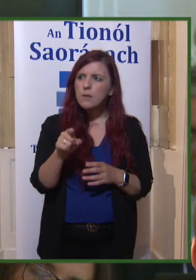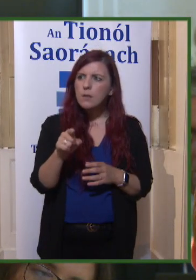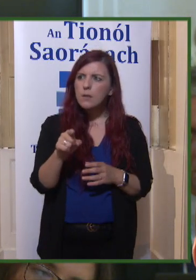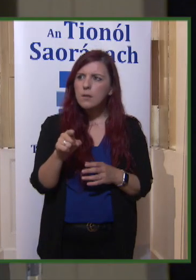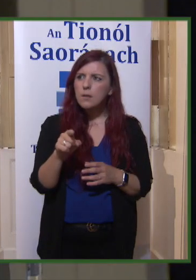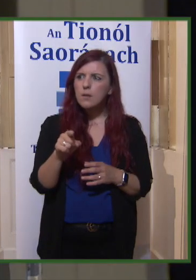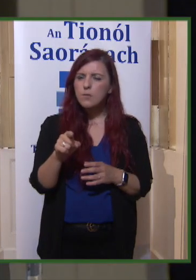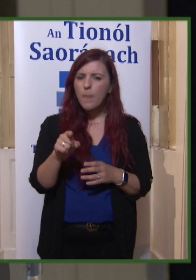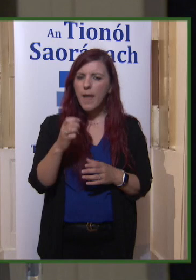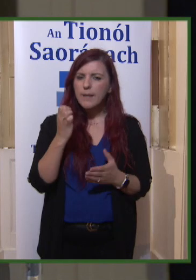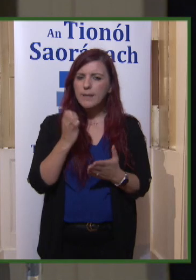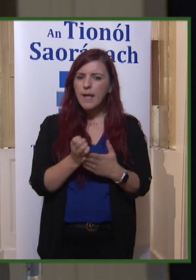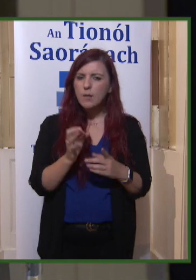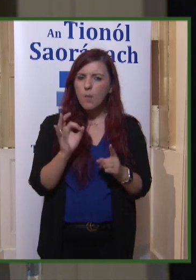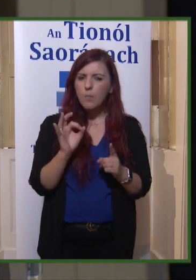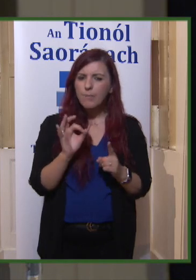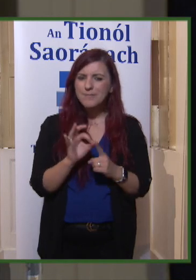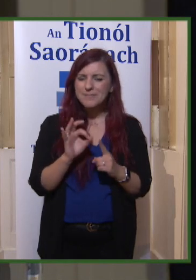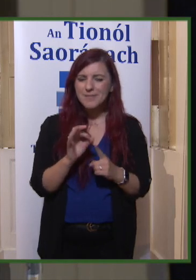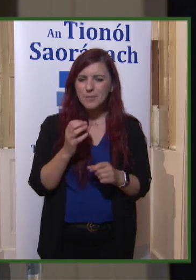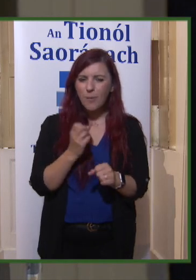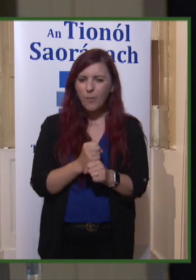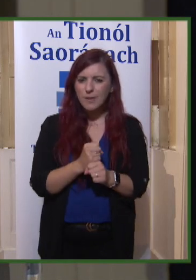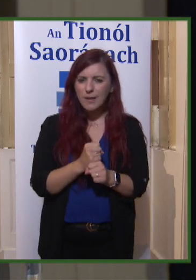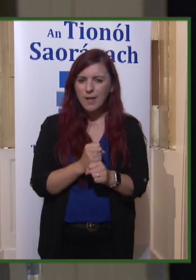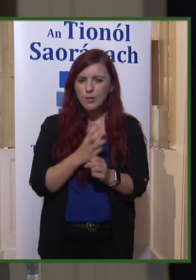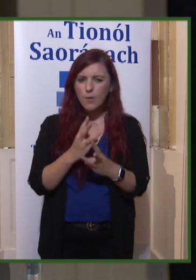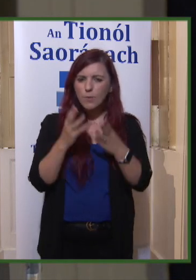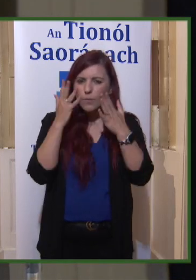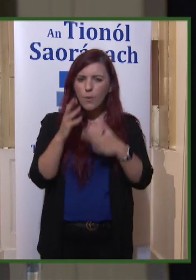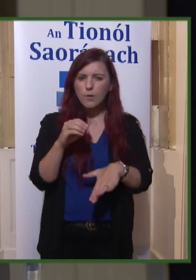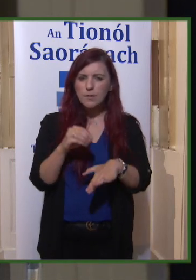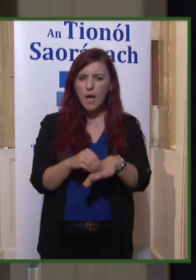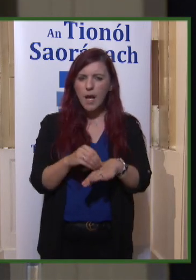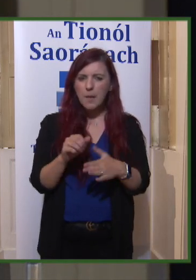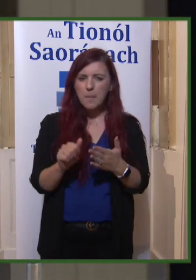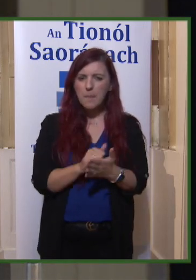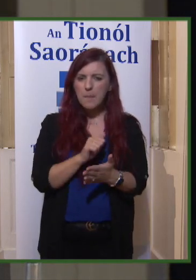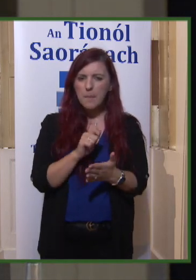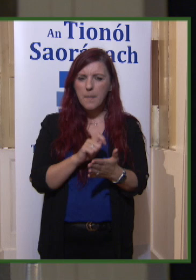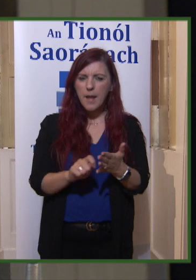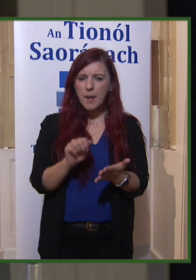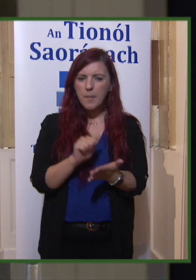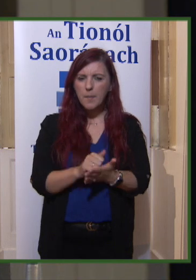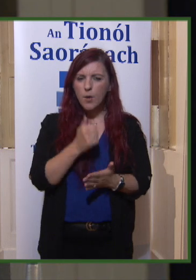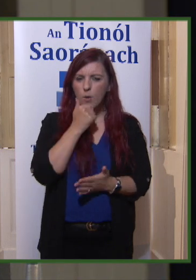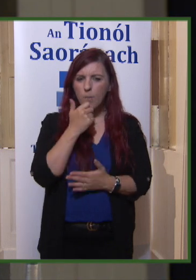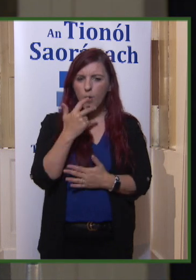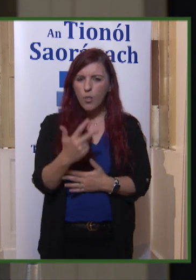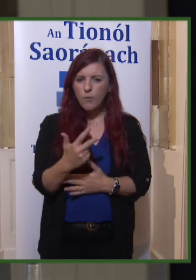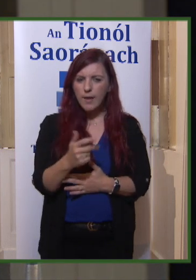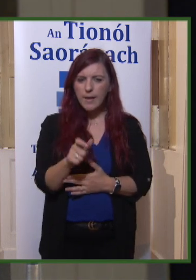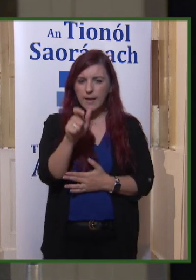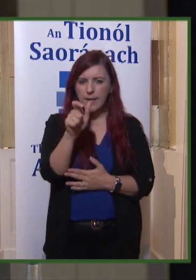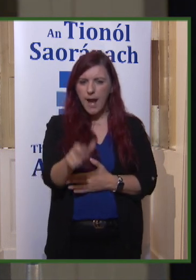that exact point, but I want to focus in on the ballot paper number 3. The candidates must,